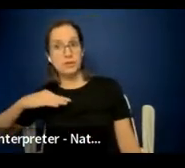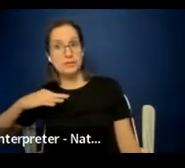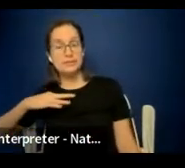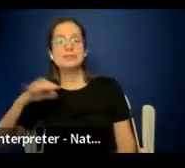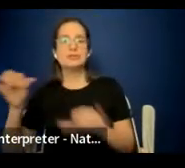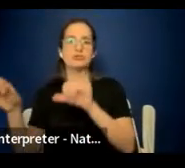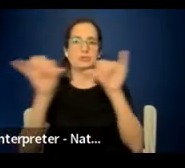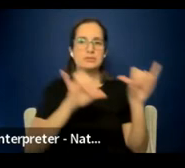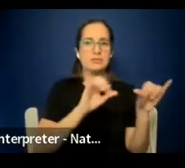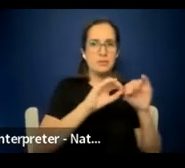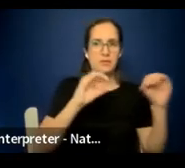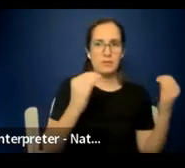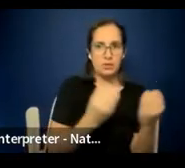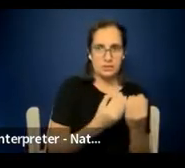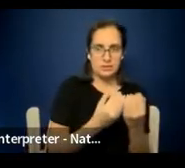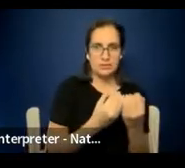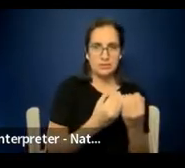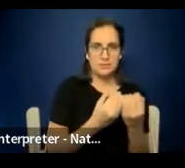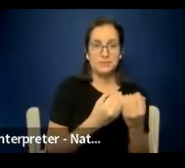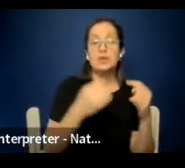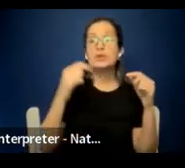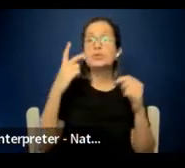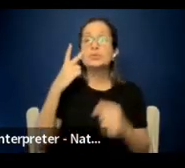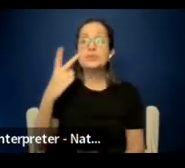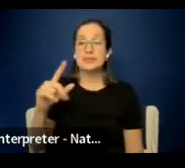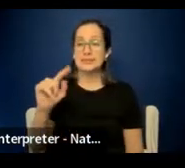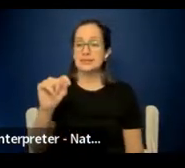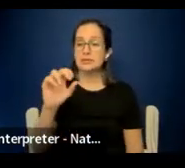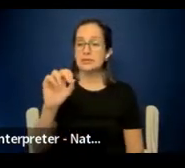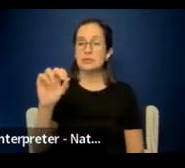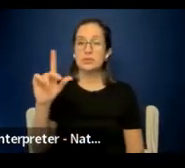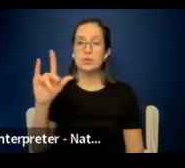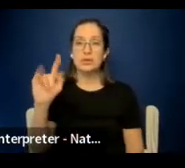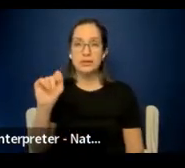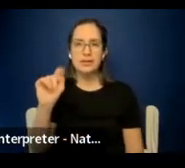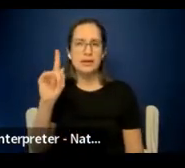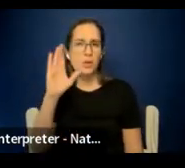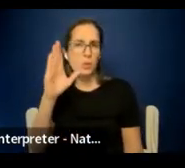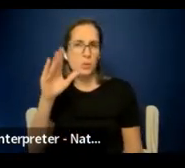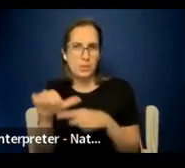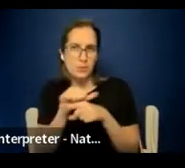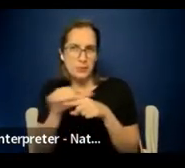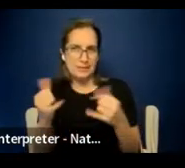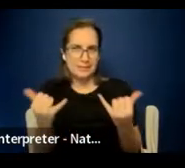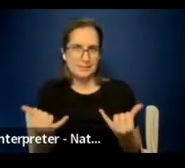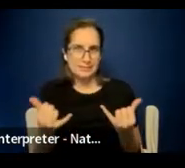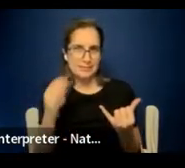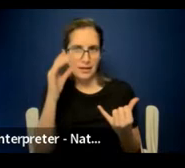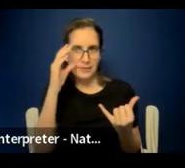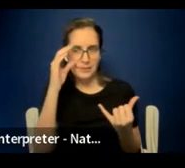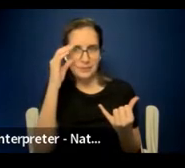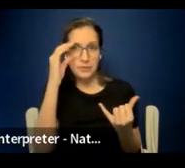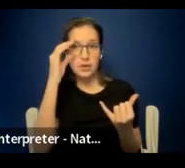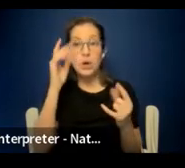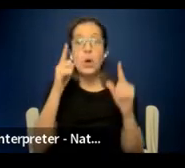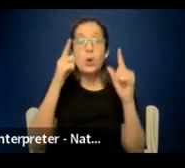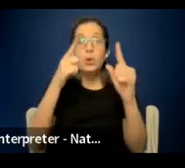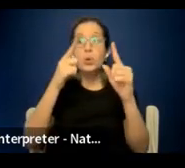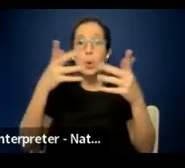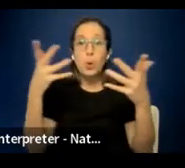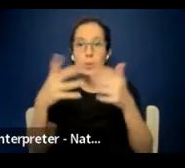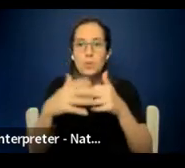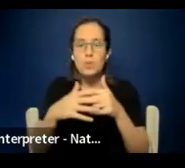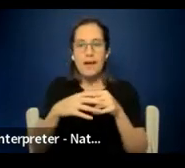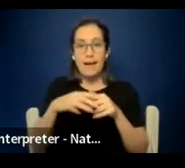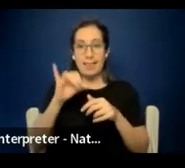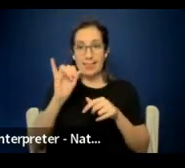the toolkit that we're going to do a small part of here. And the goal of it is to really break it down into those small parts so you can take a look at it and